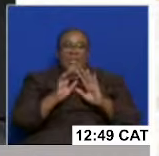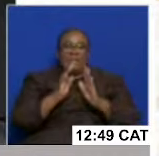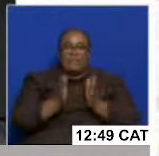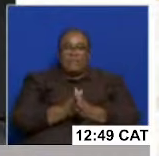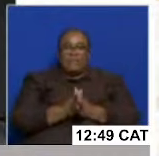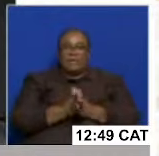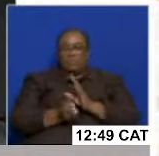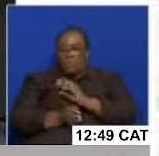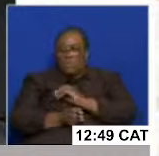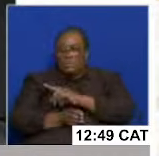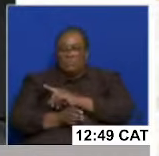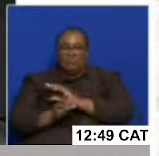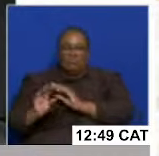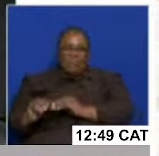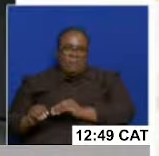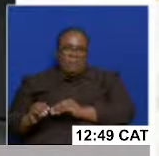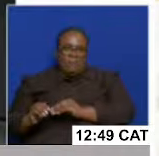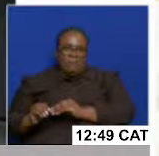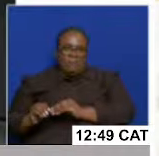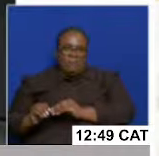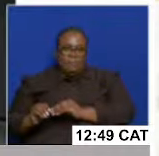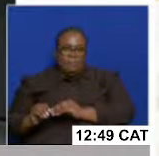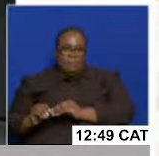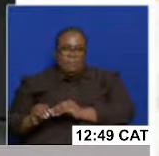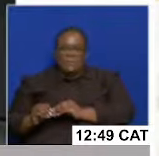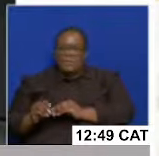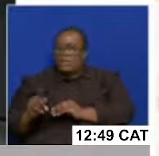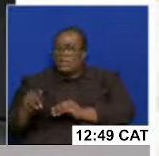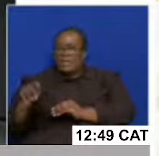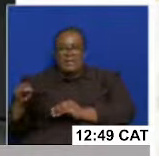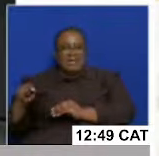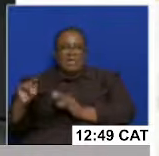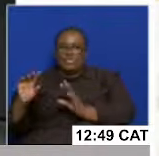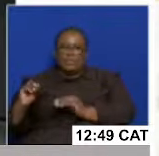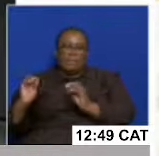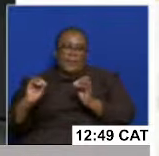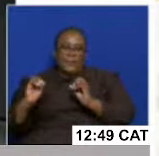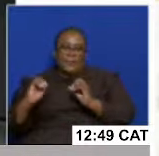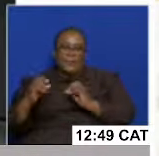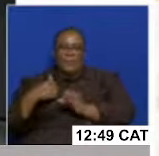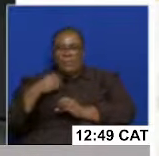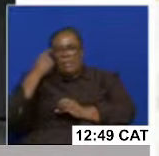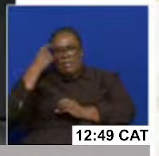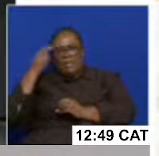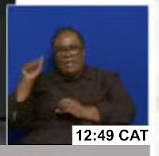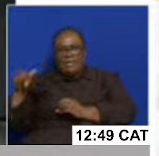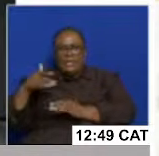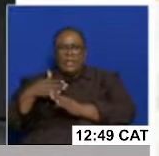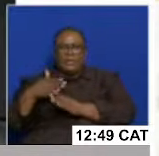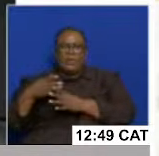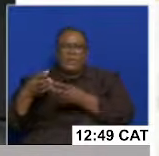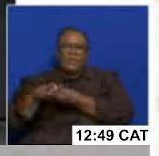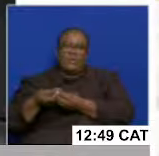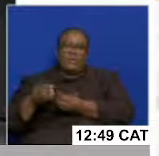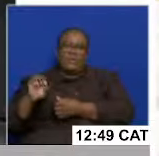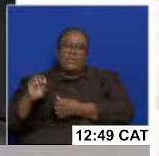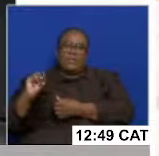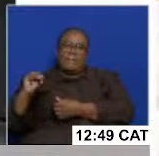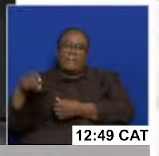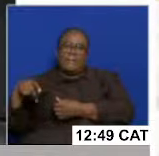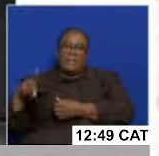is out for our blood. We think he is working with EMPD to get us out.